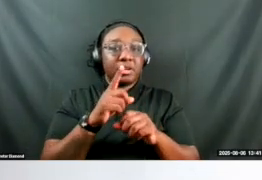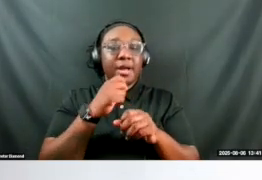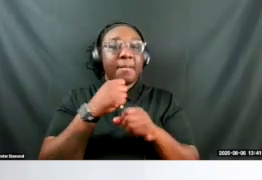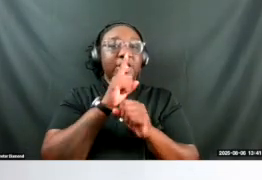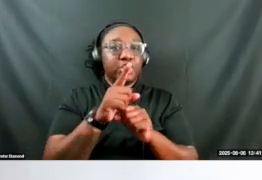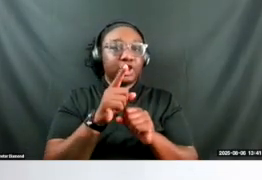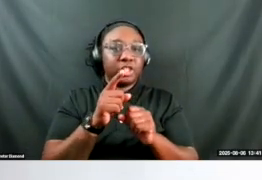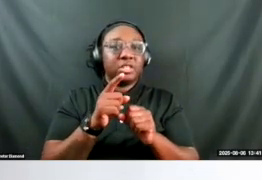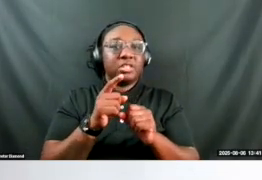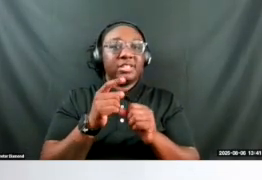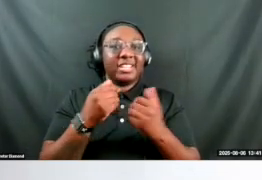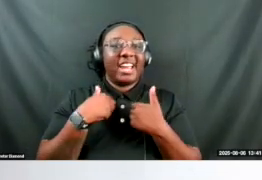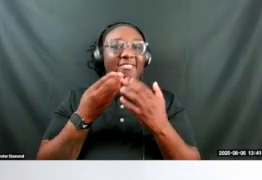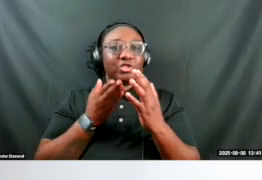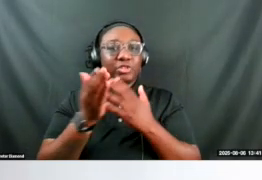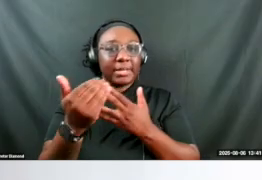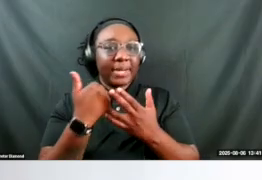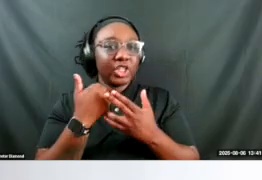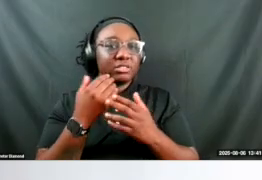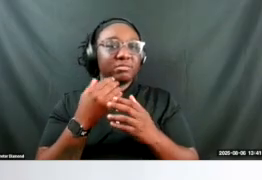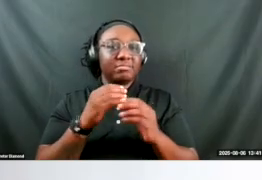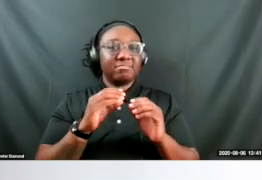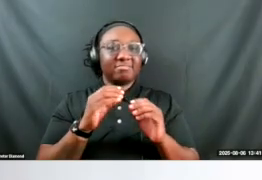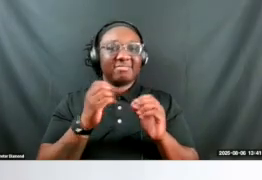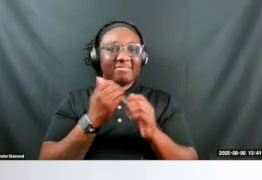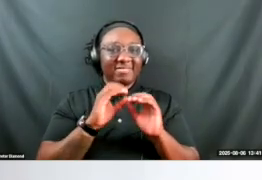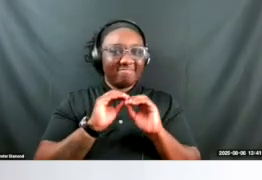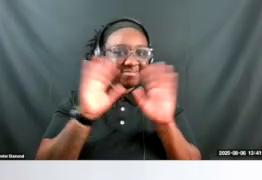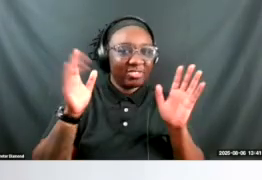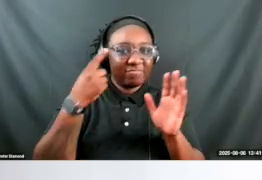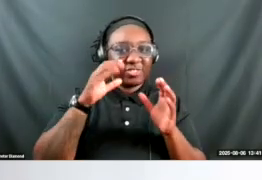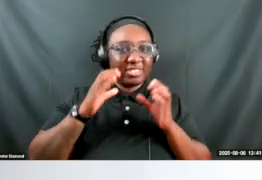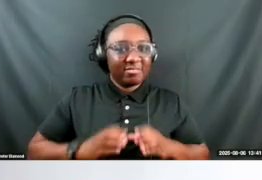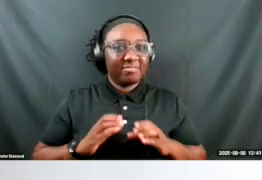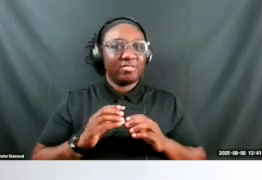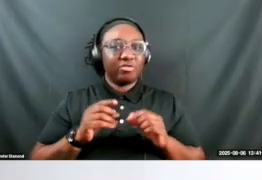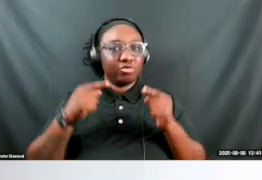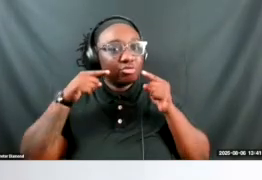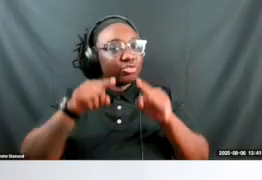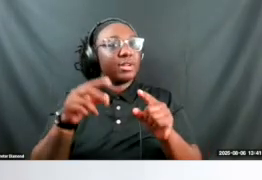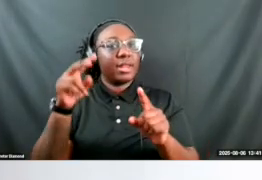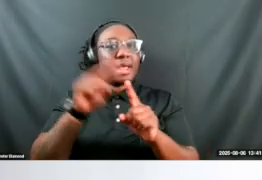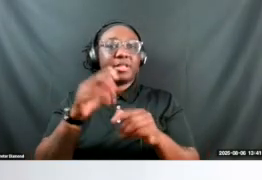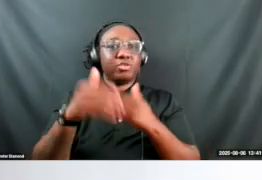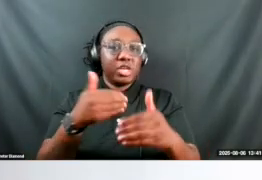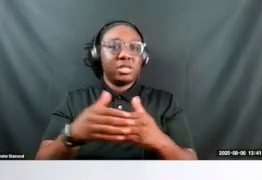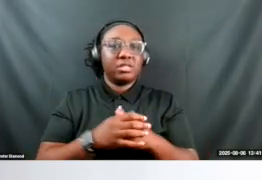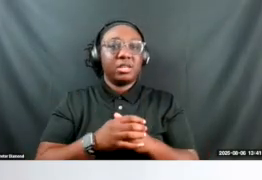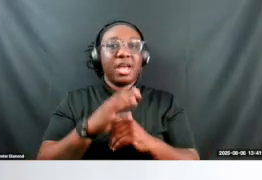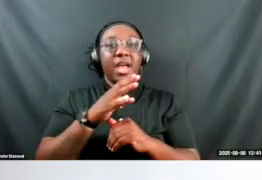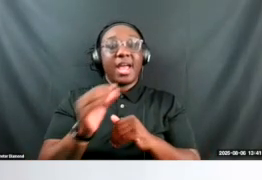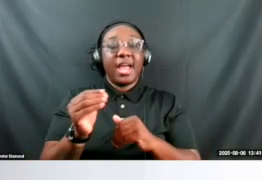previously heard that there are concerns that this would be less flexibility for administrators to decide when they